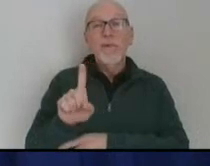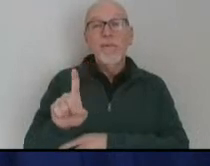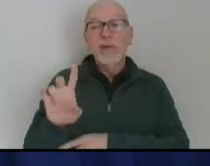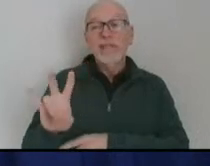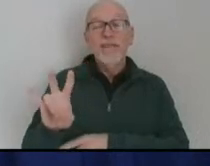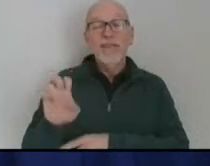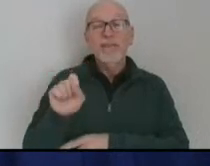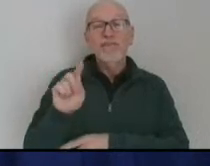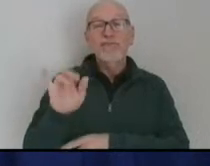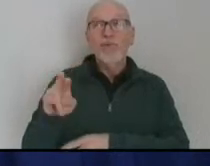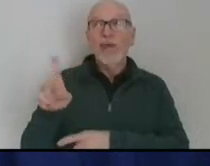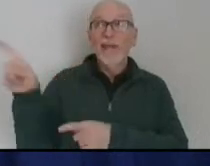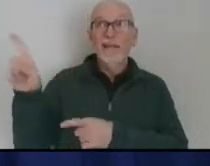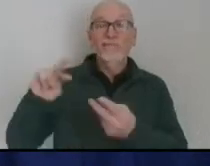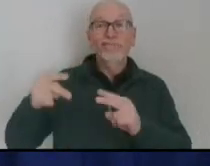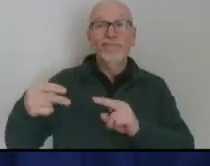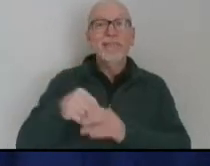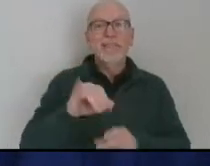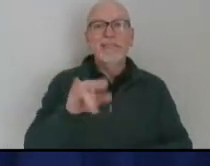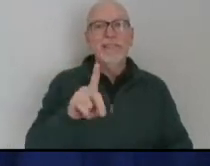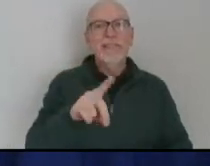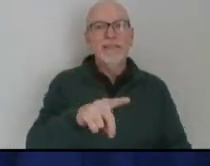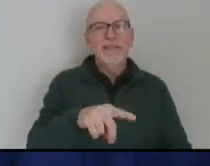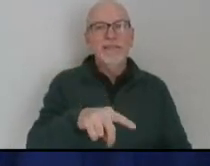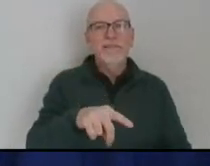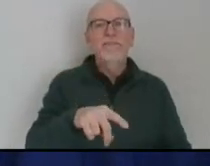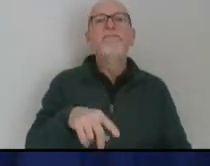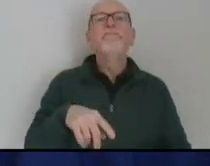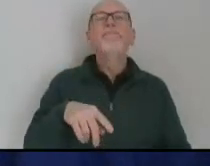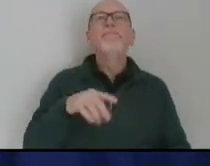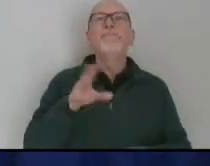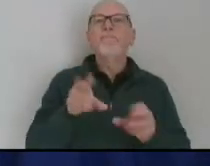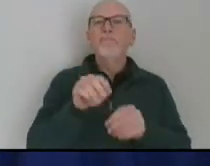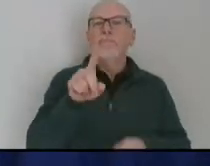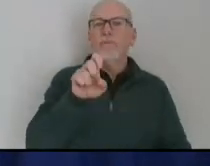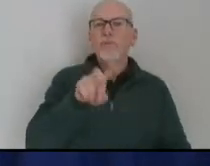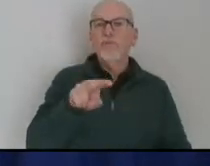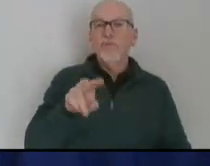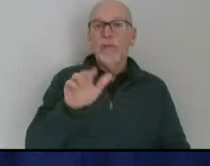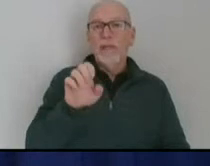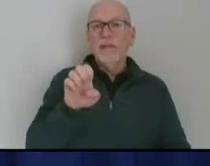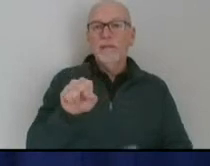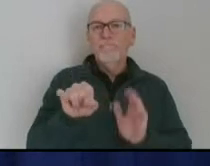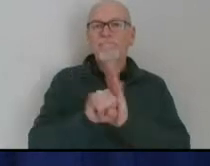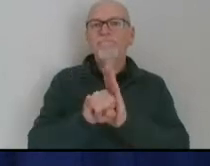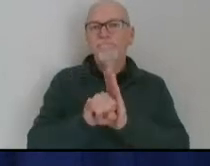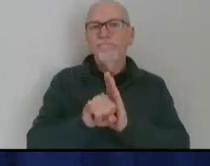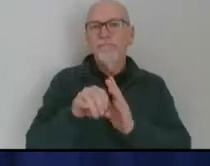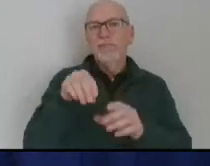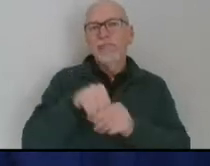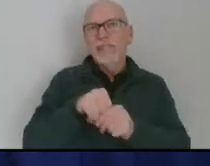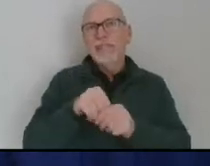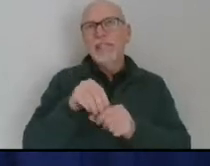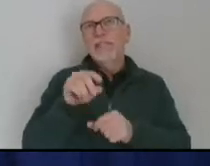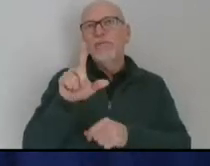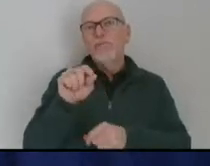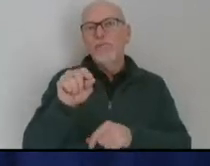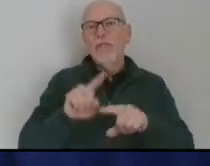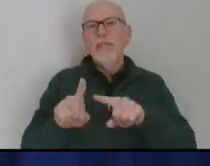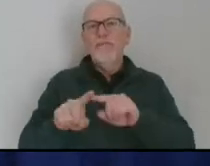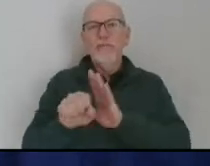in Indiana. In total, more than 122 cases have been identified in at least 20